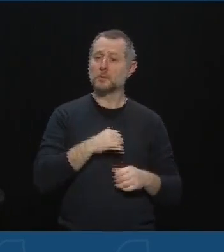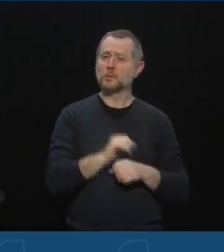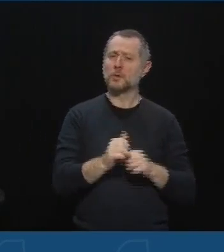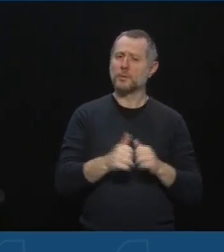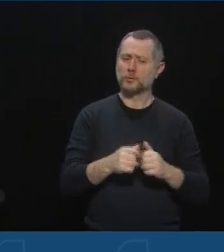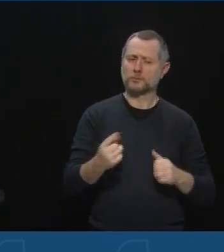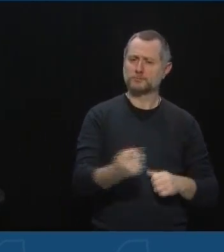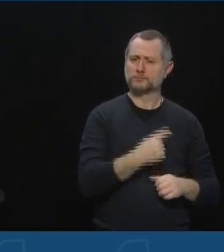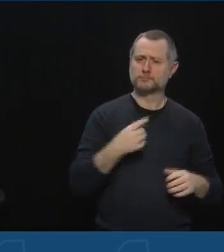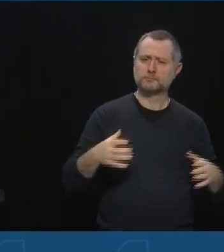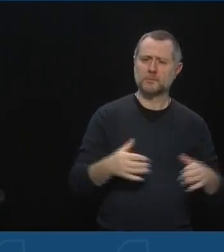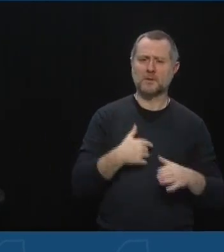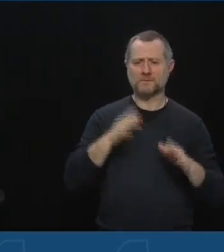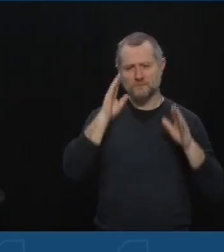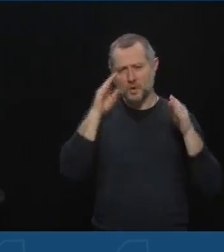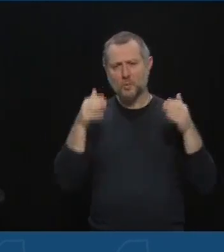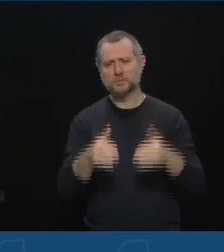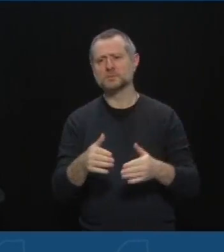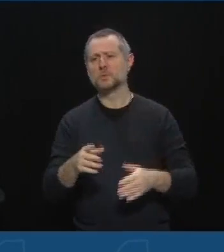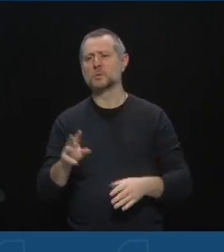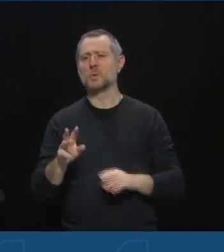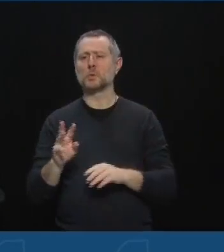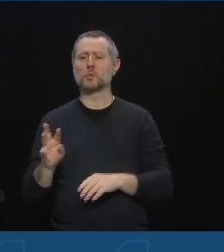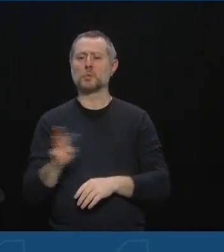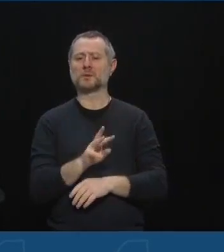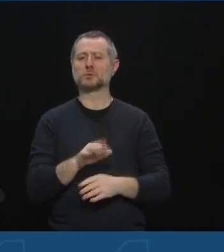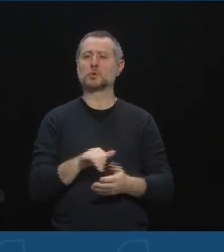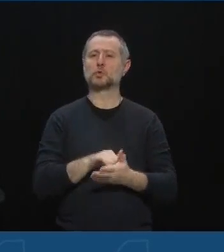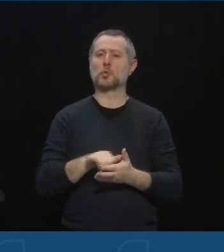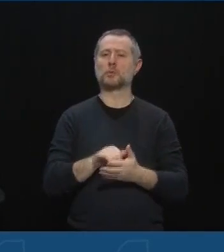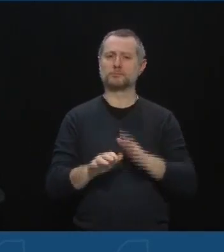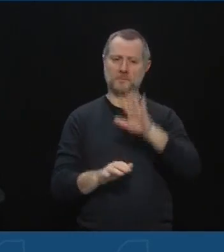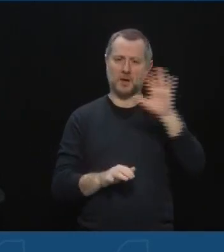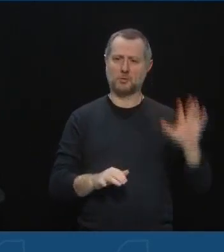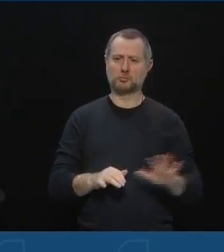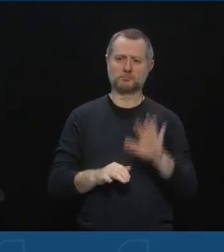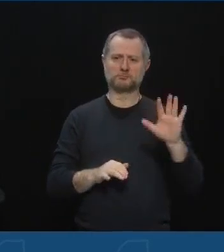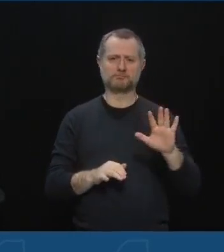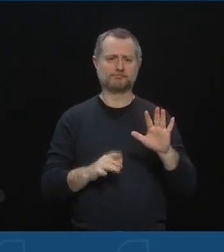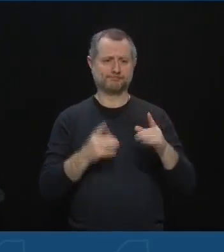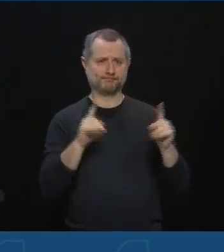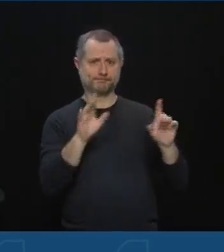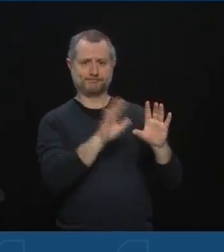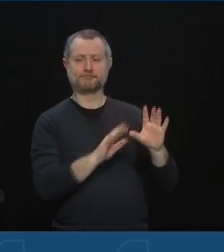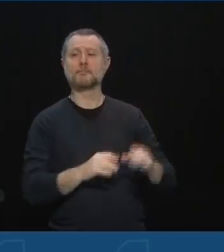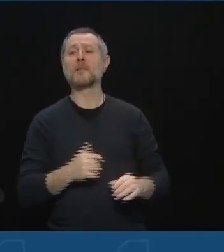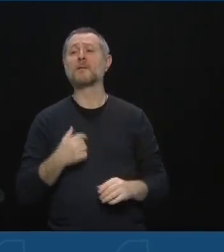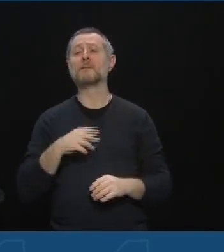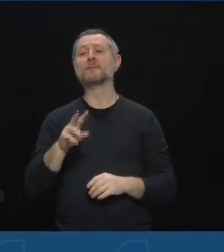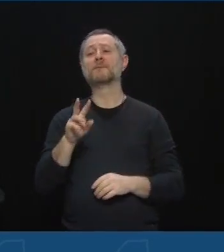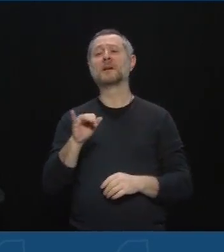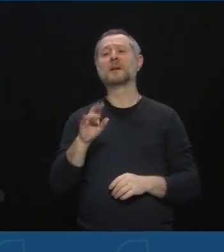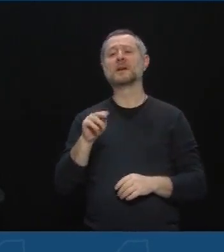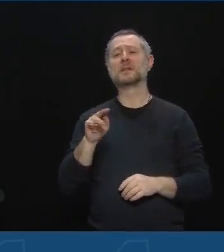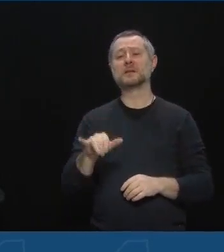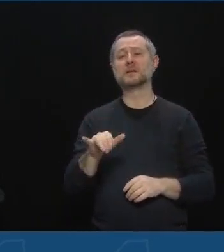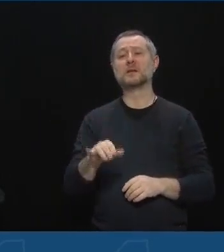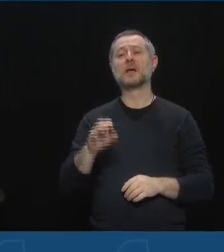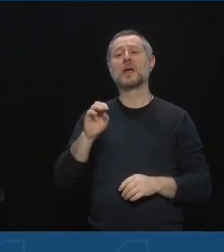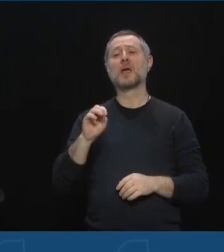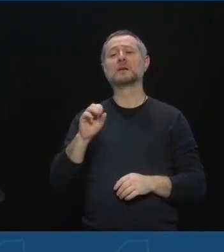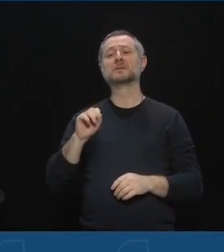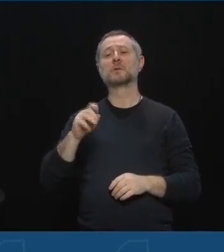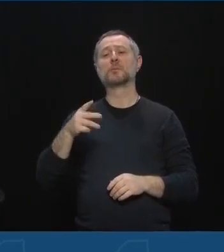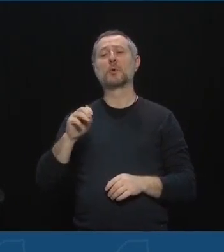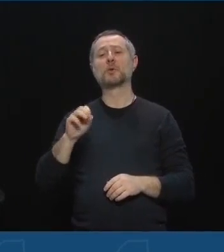on bringing back the Western New York and the Finger Lakes region, so thank you. And also to Vinny Esposito, who's masterful at making sure that we know